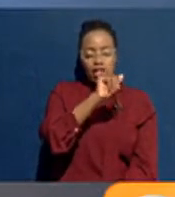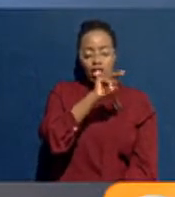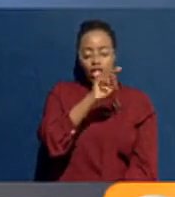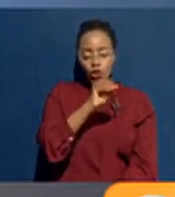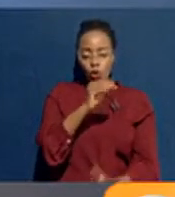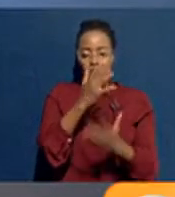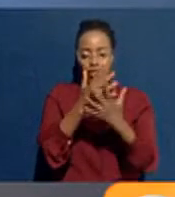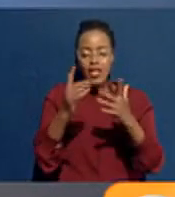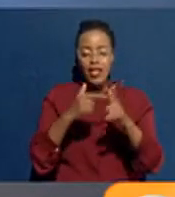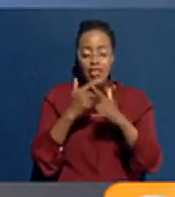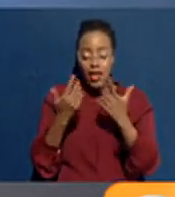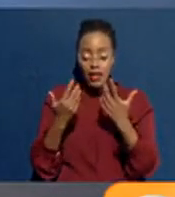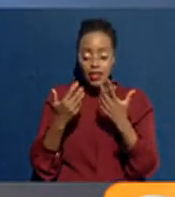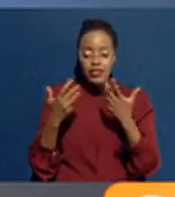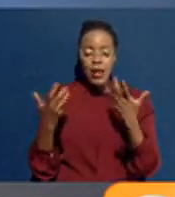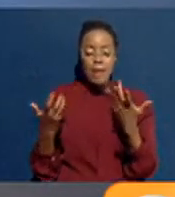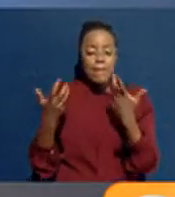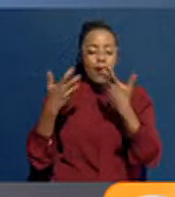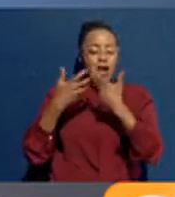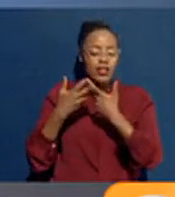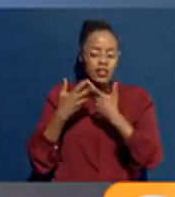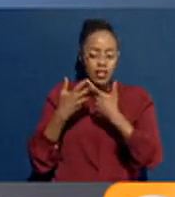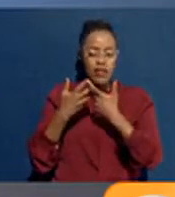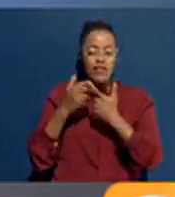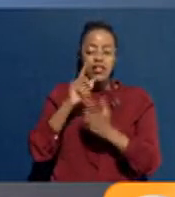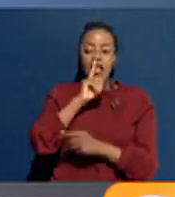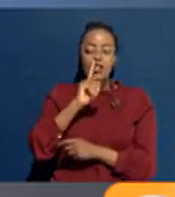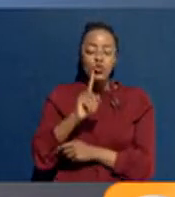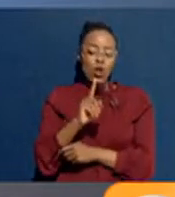that margin is a sure